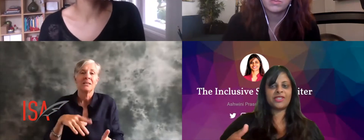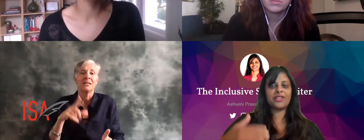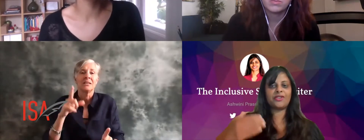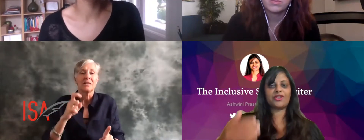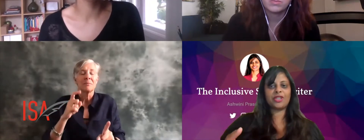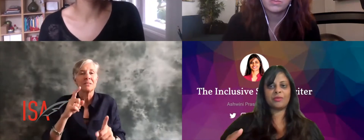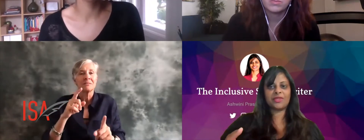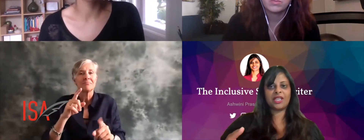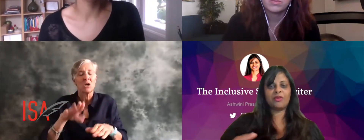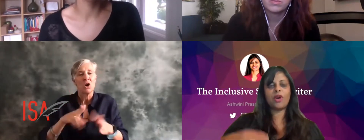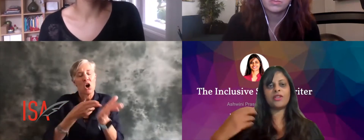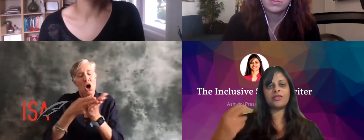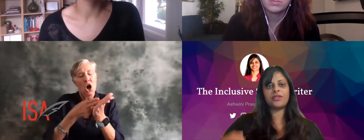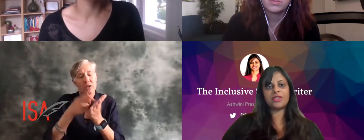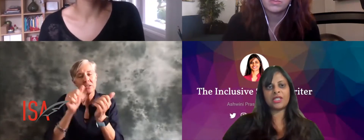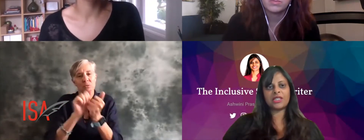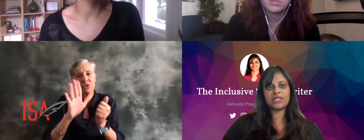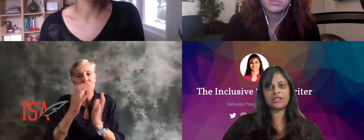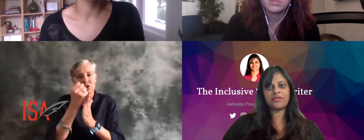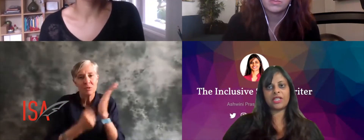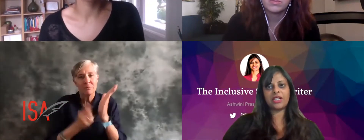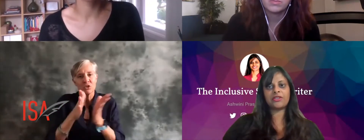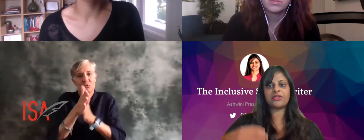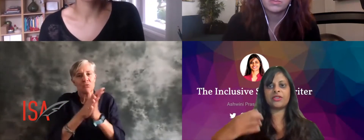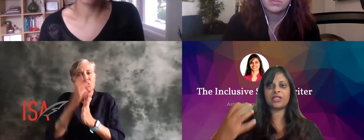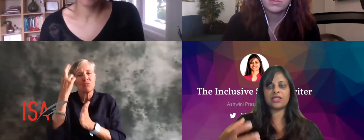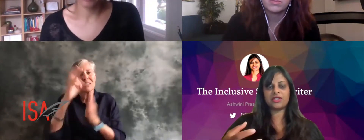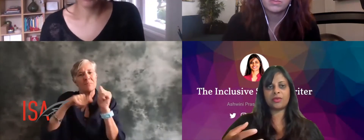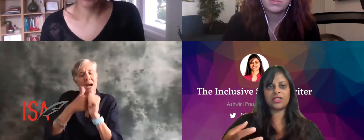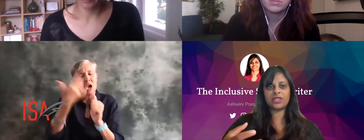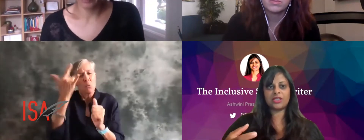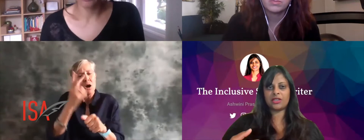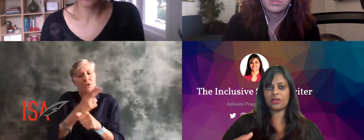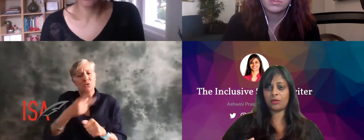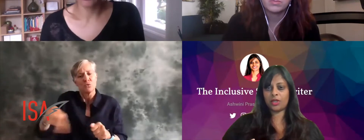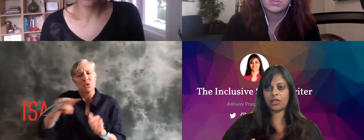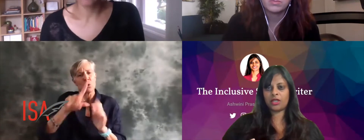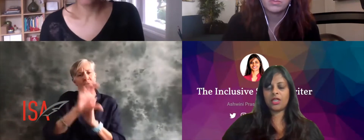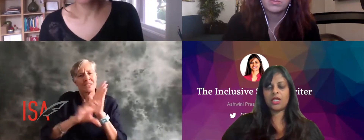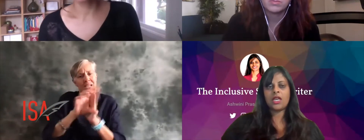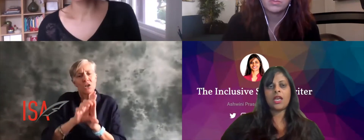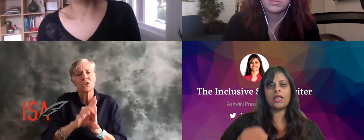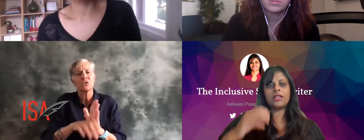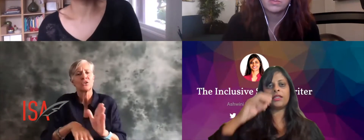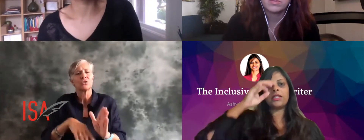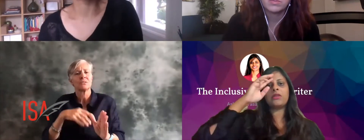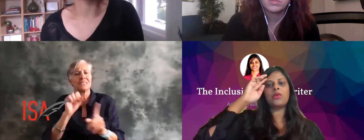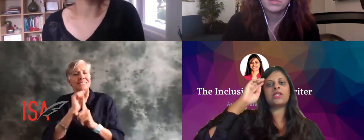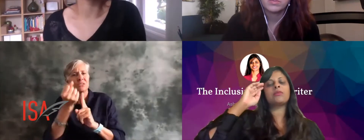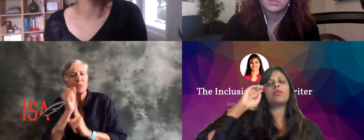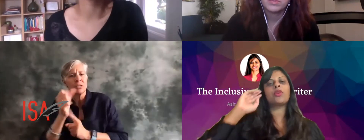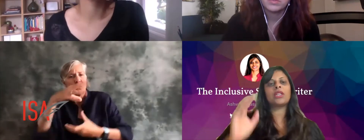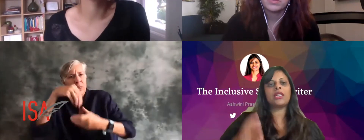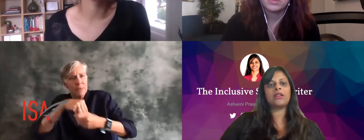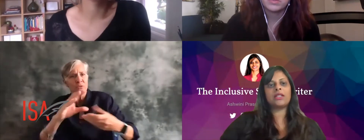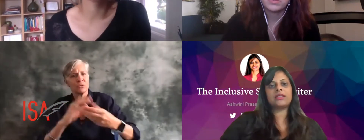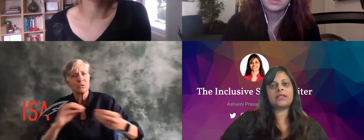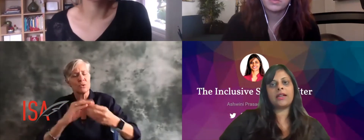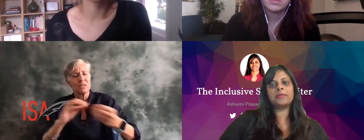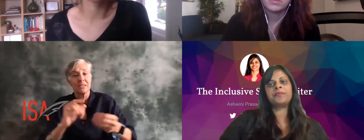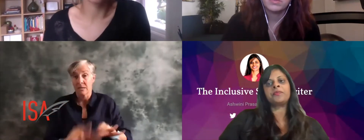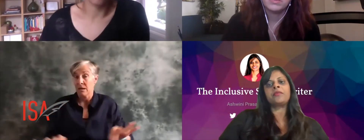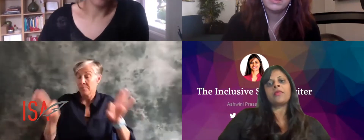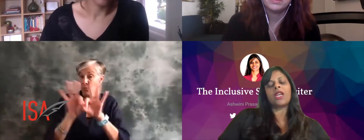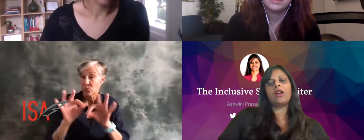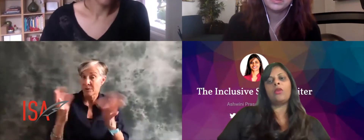your motives and your script and why you're using these different characters, these situations in your work. And what's important here